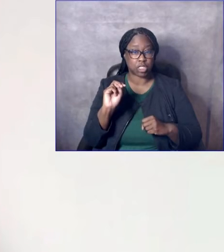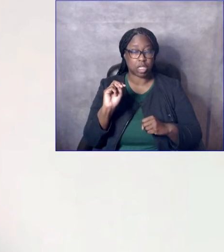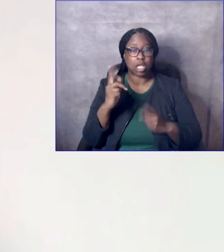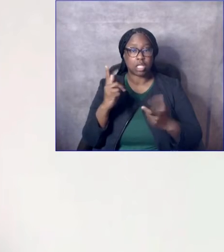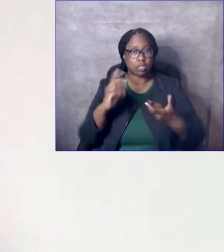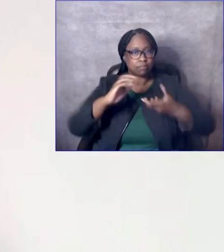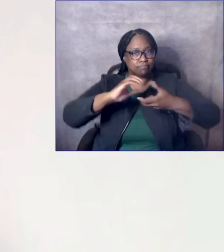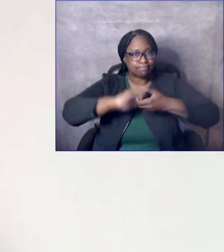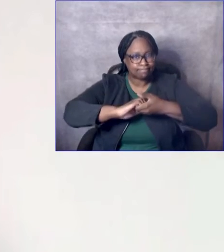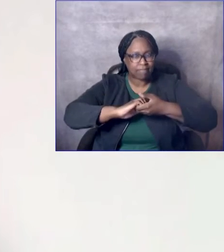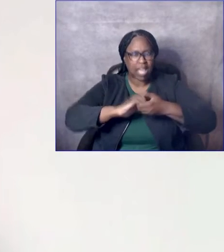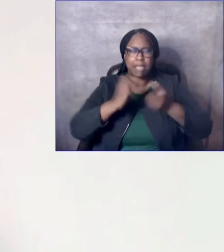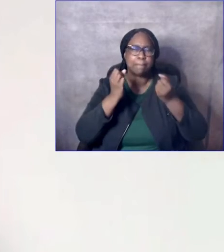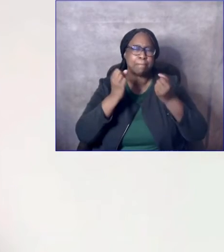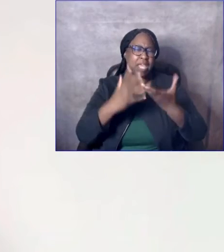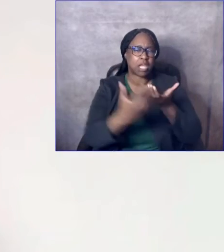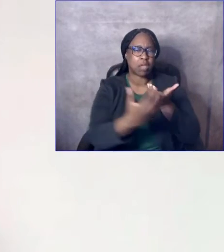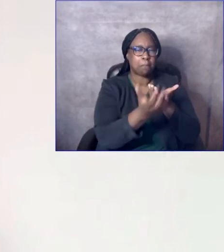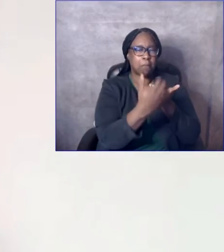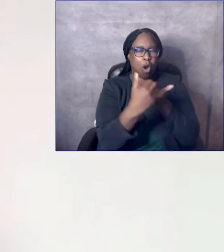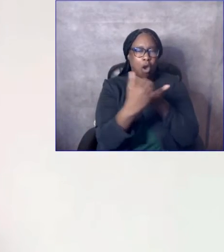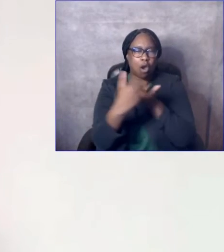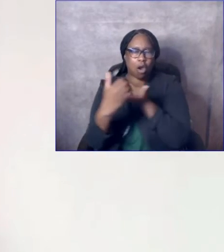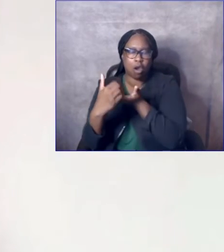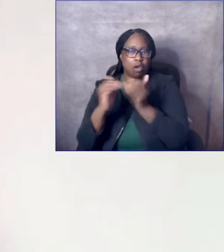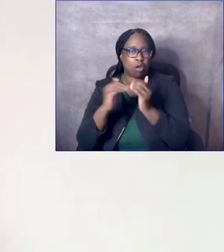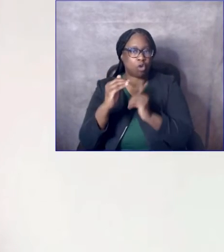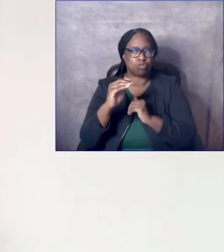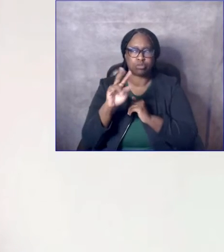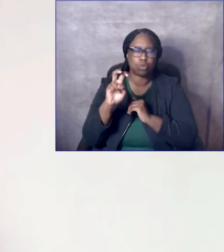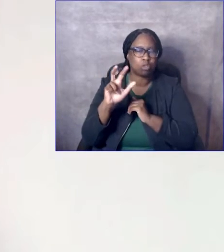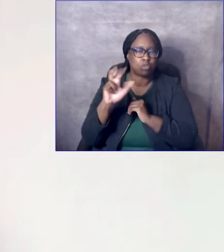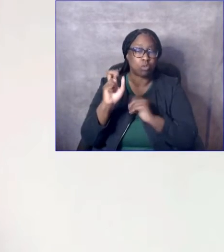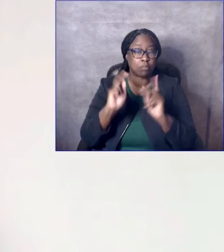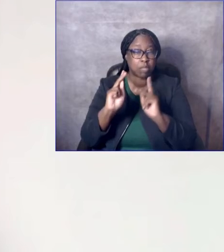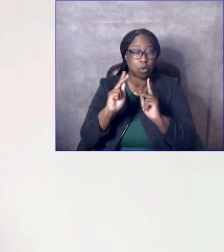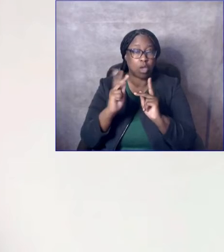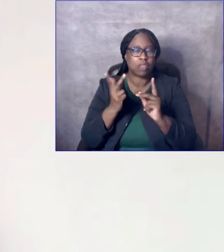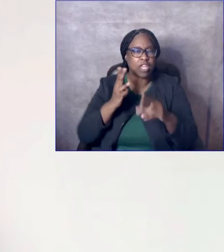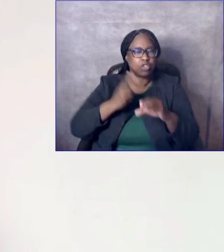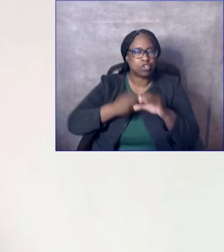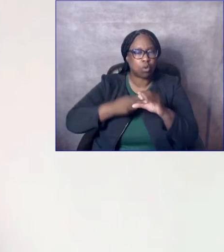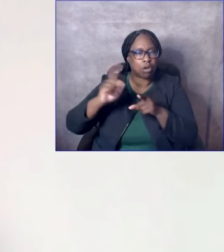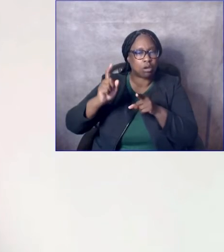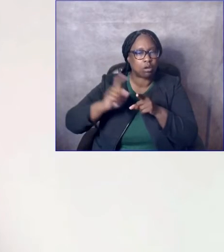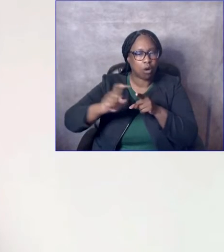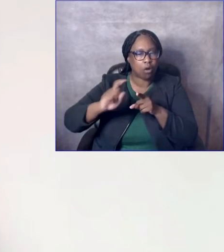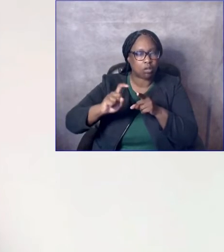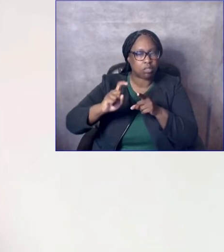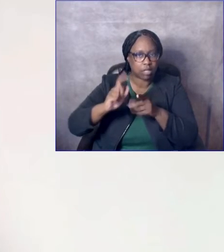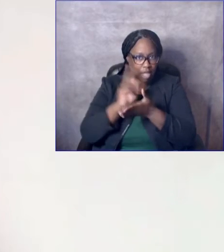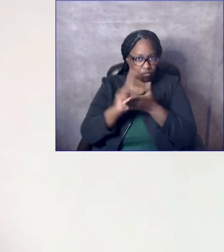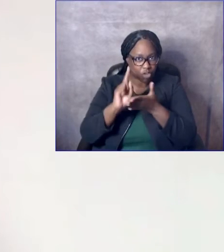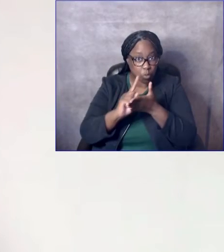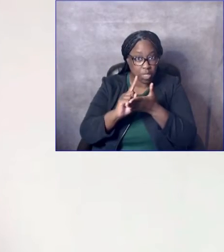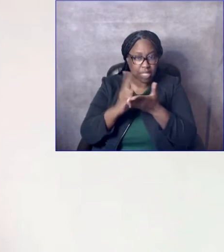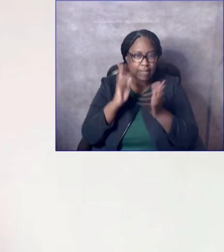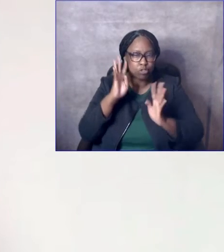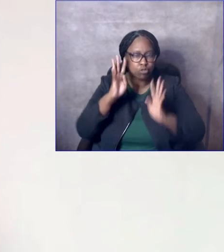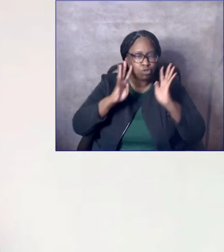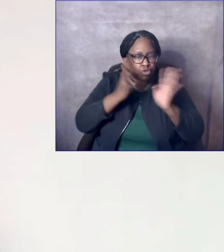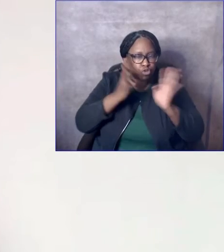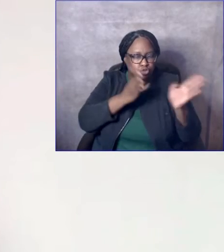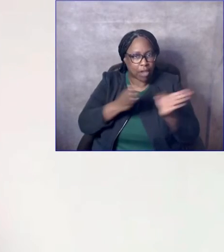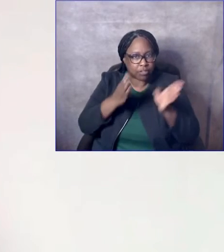many partners. Over 200, 300 people would join our calls every week, strategizing, many of them membership-based organizations that also